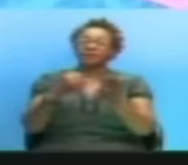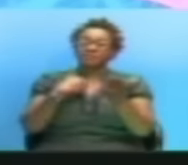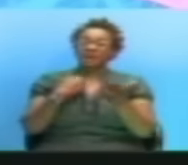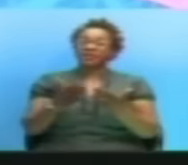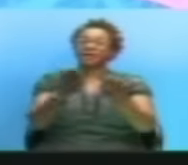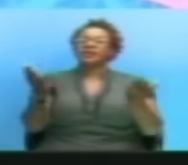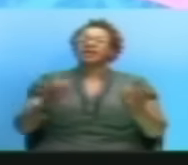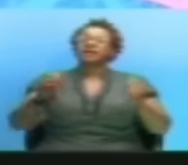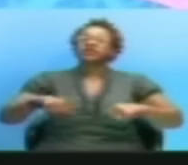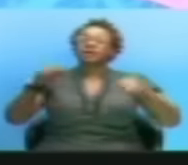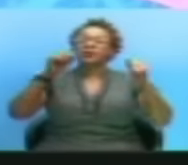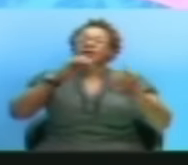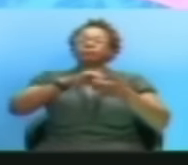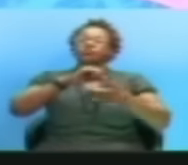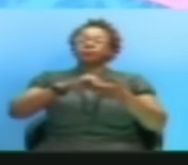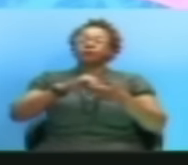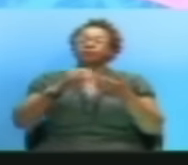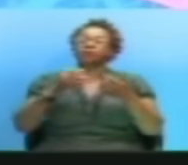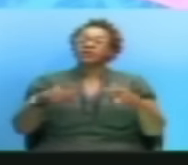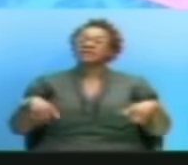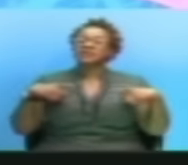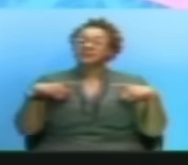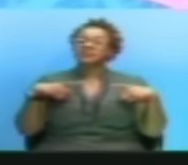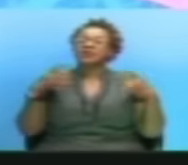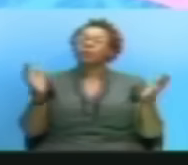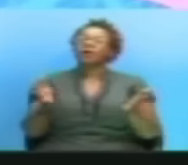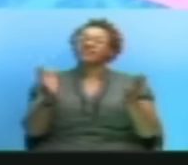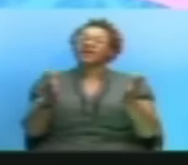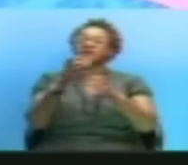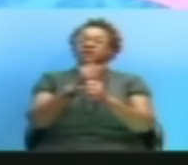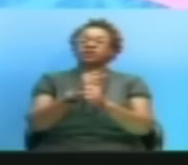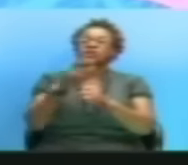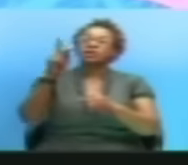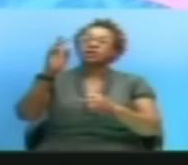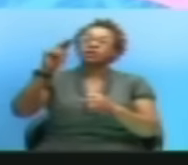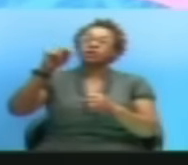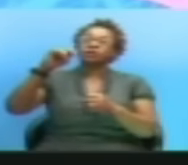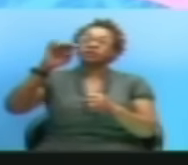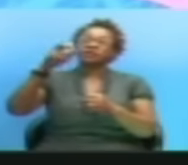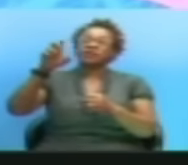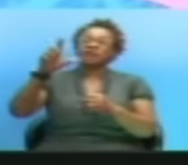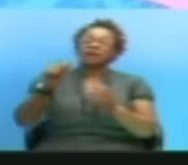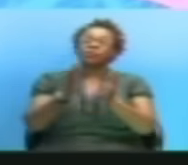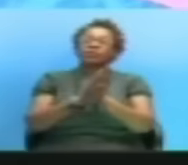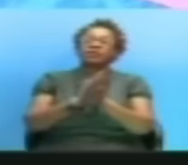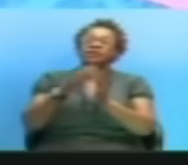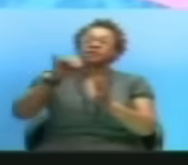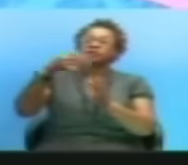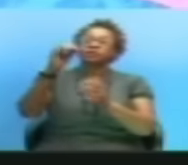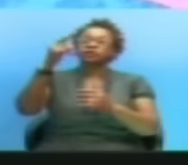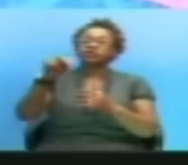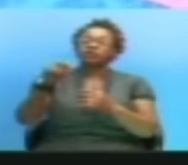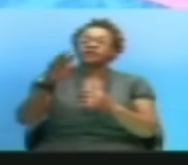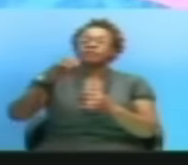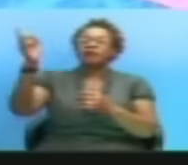the chairman of the Buru Buru Residents Welfare Association, David Ole Konchellah, and Dr. John Ntoiti, and he is from the